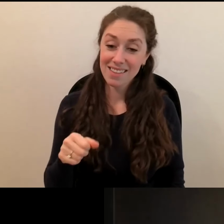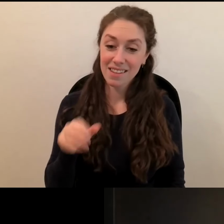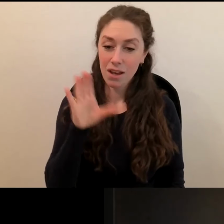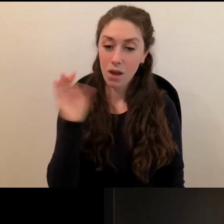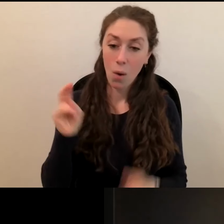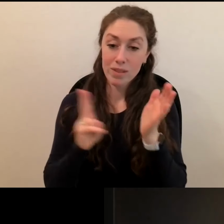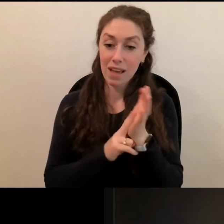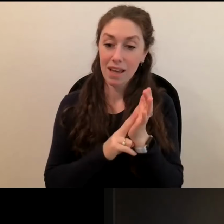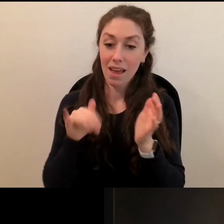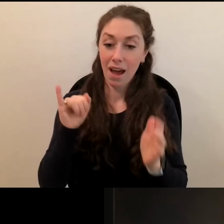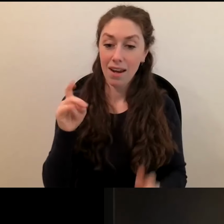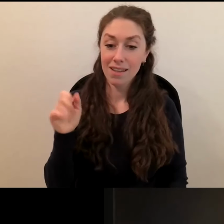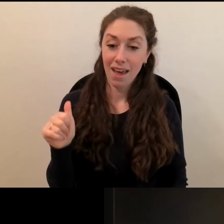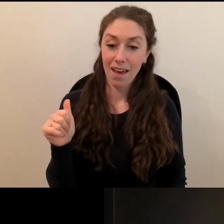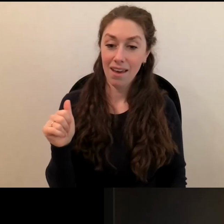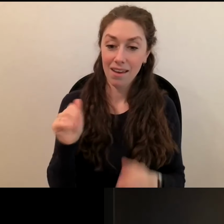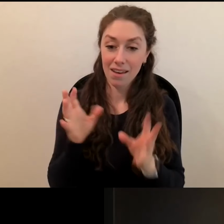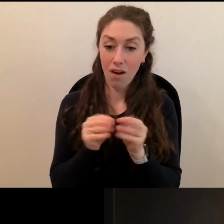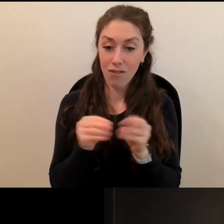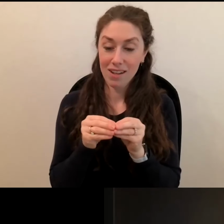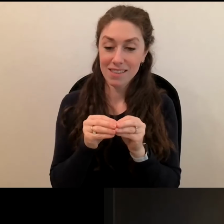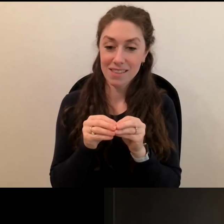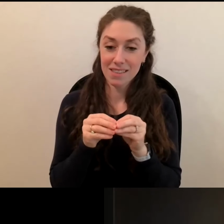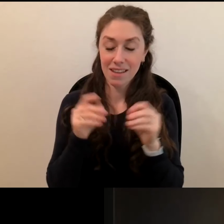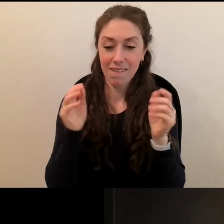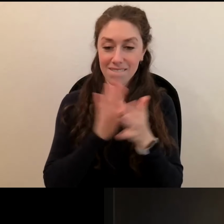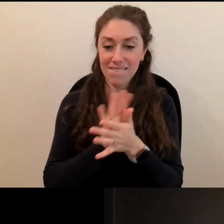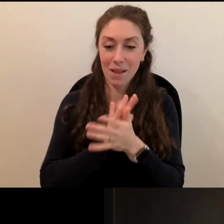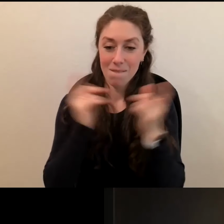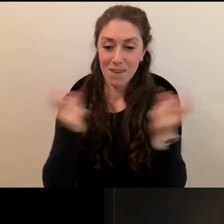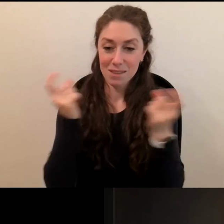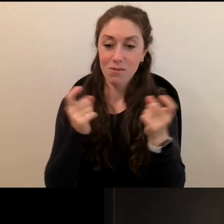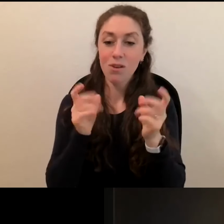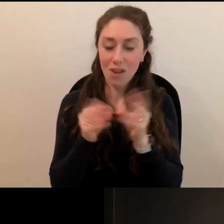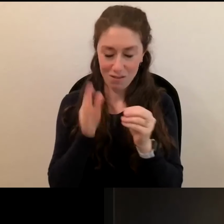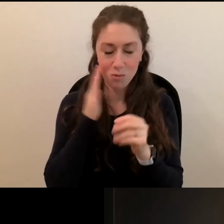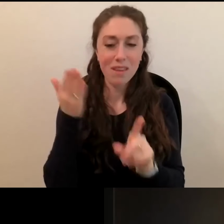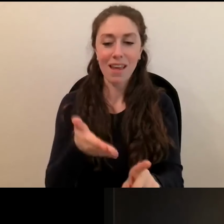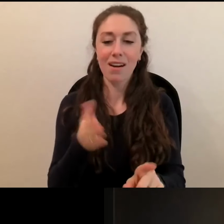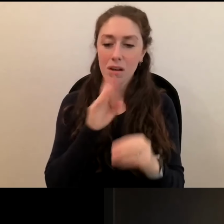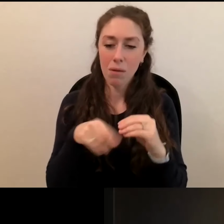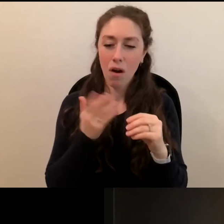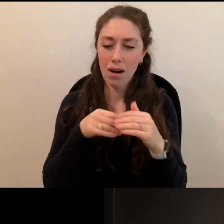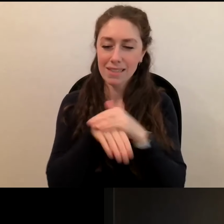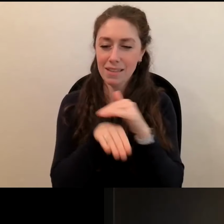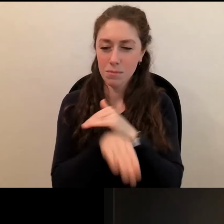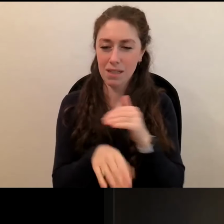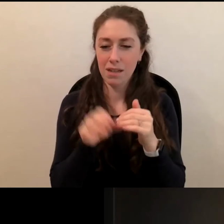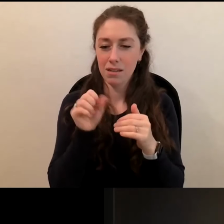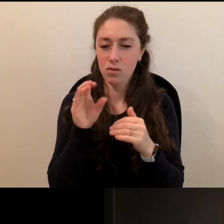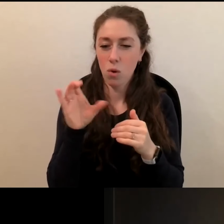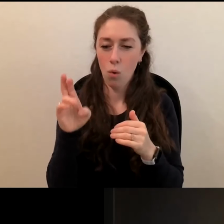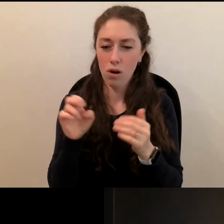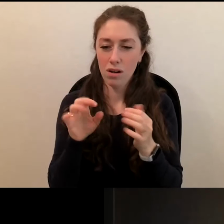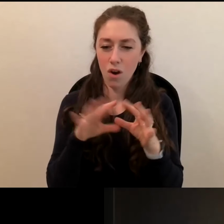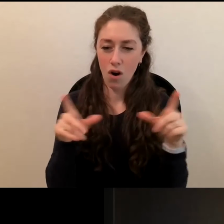Co-signing the IDA conference, Film Festival Alliance will be there talking about our accessibility scorecard and the impact report that's